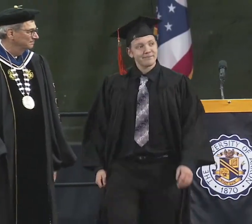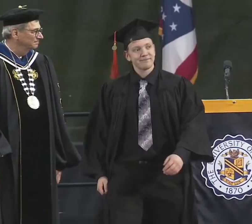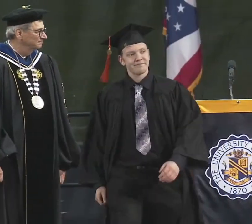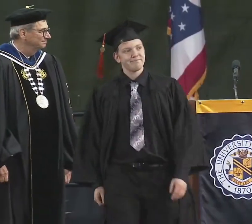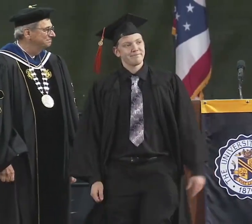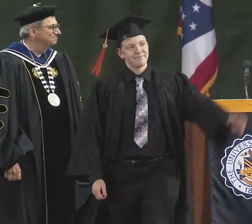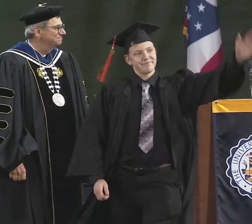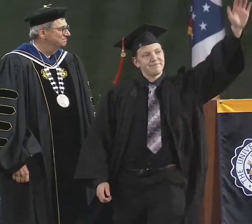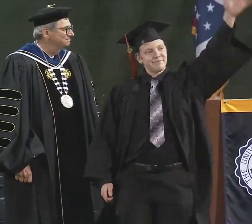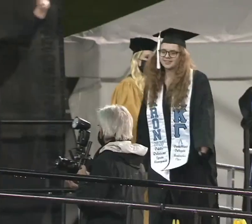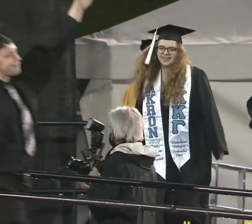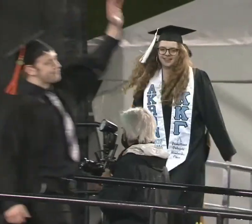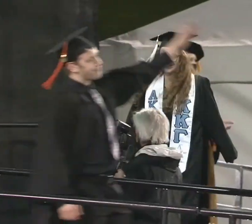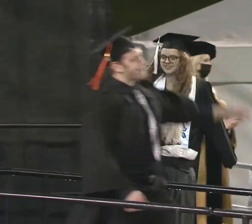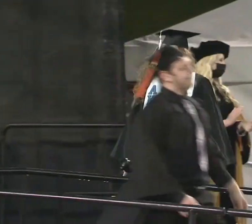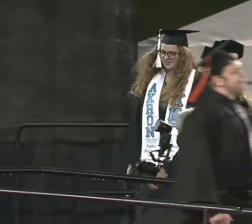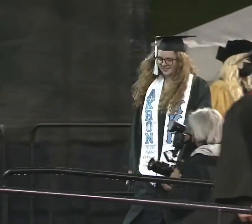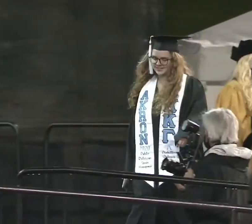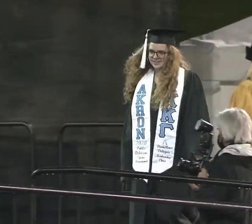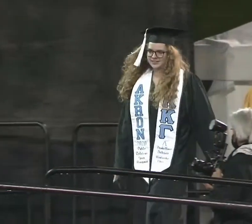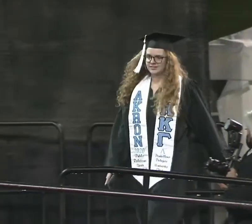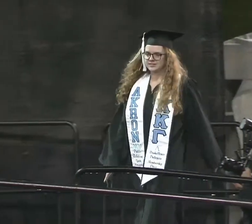Nicole M. Reich.